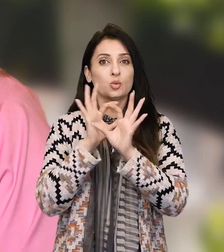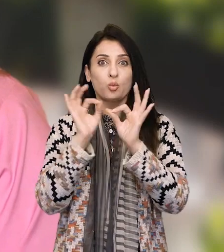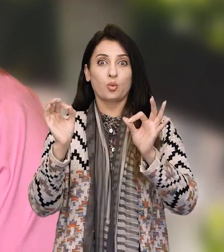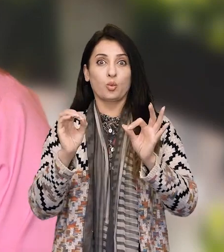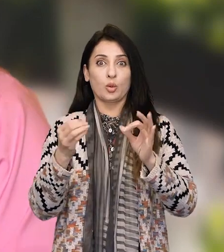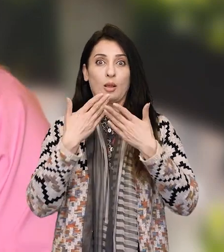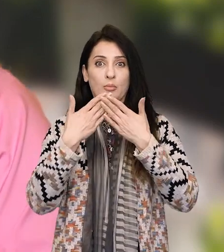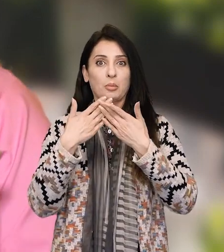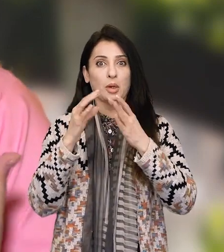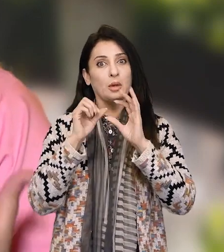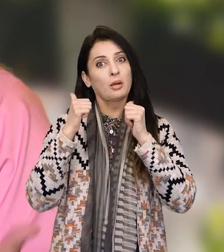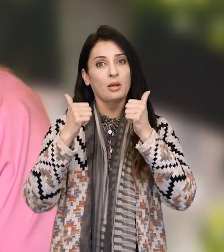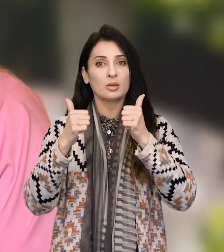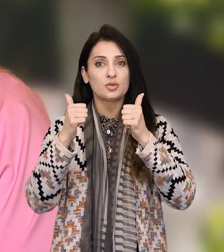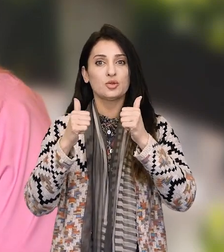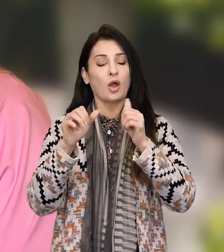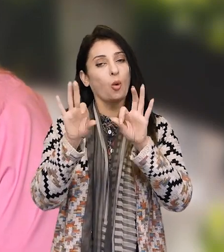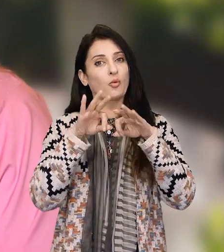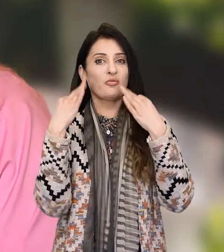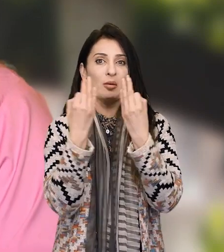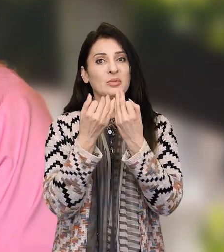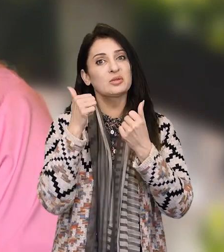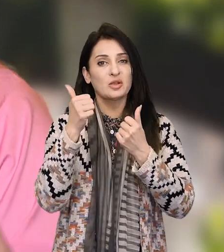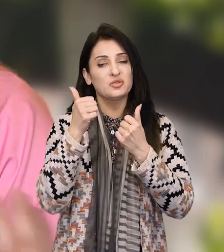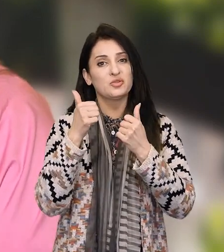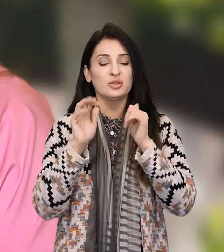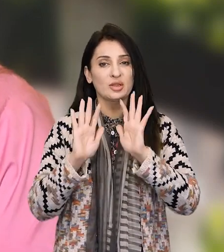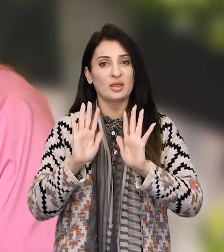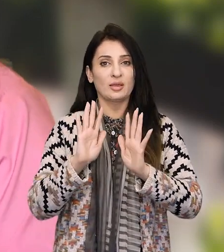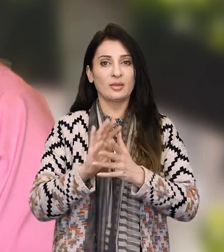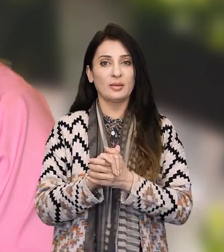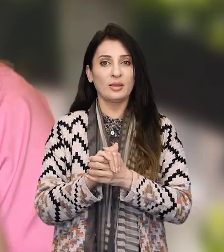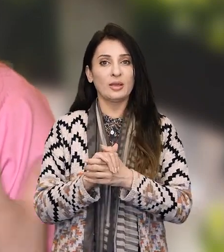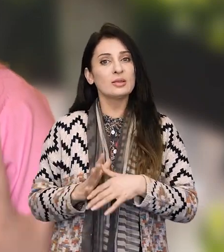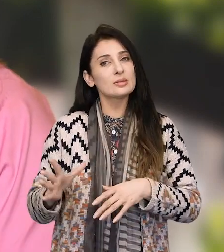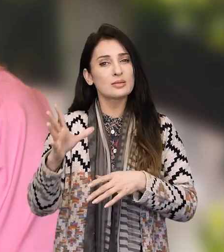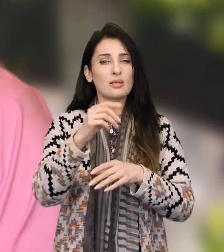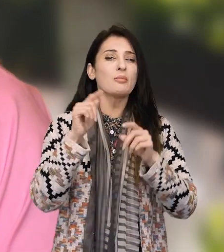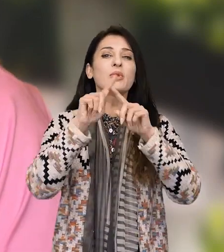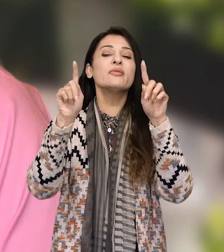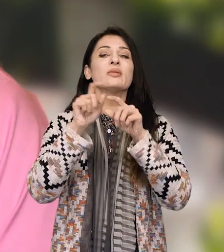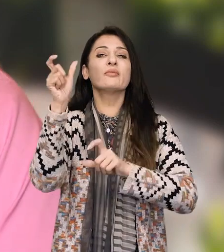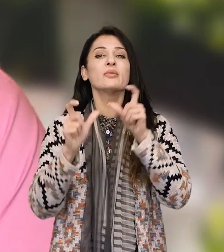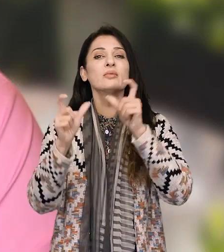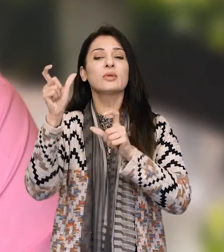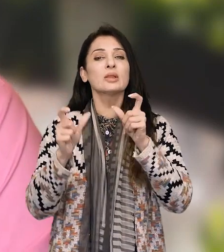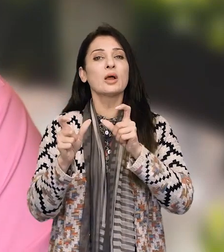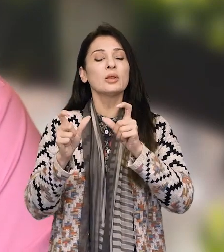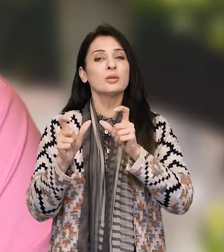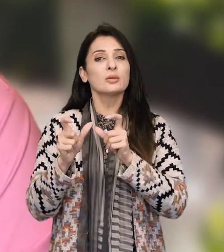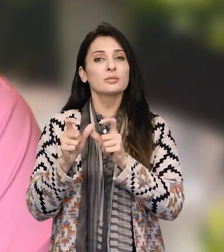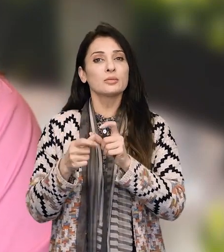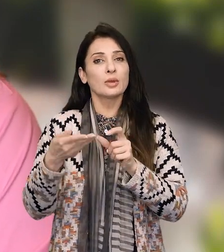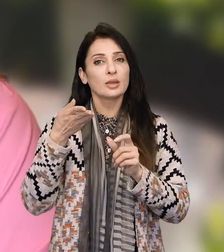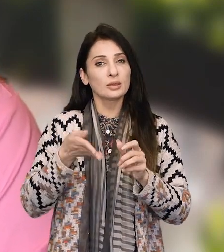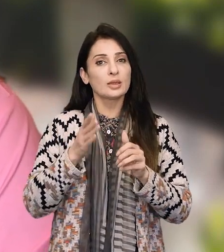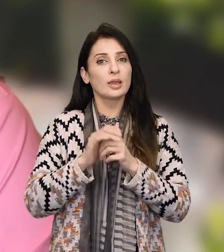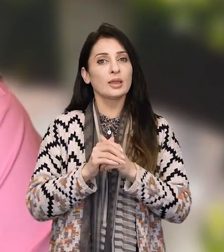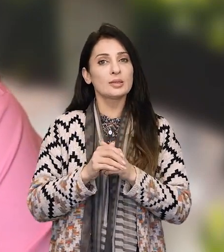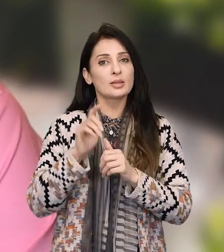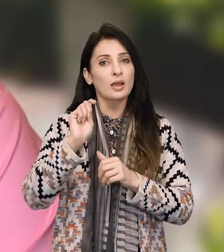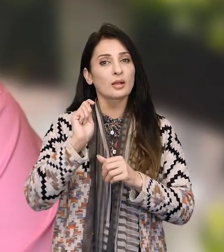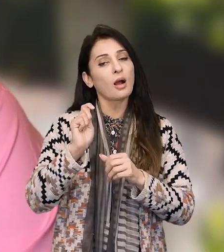well educated, who belong to very good families, humble families, all kinds of people are coming into